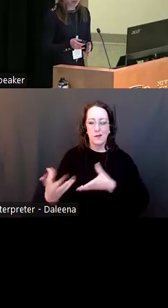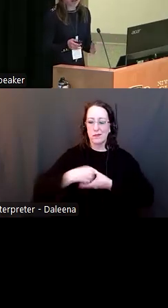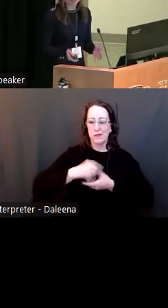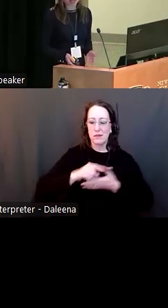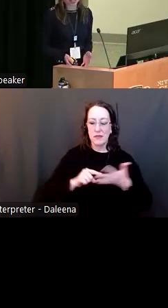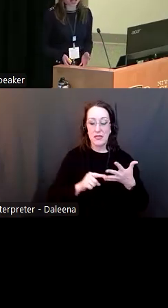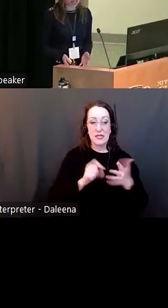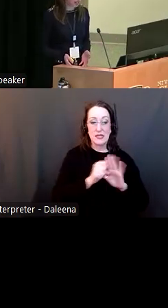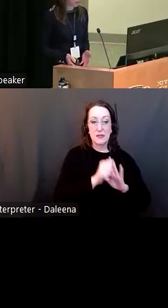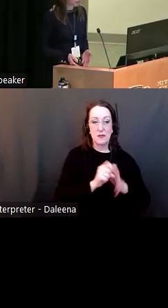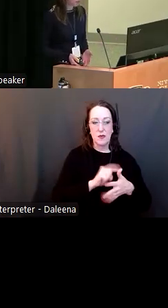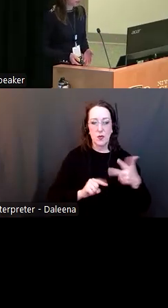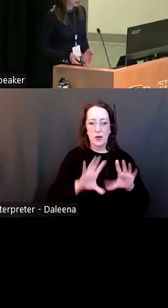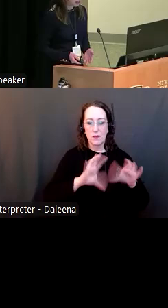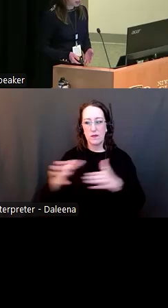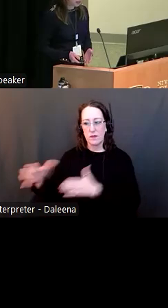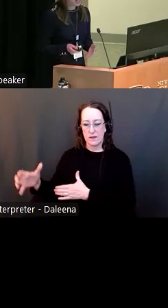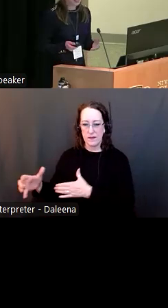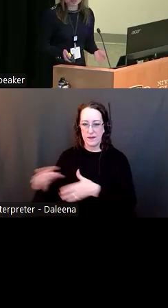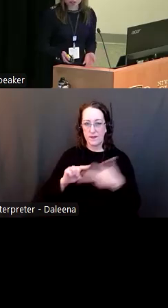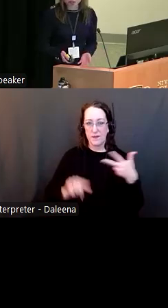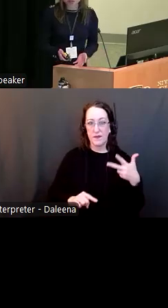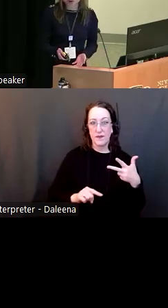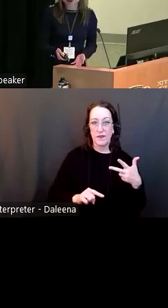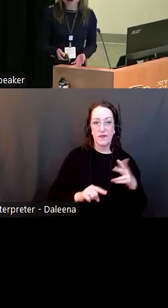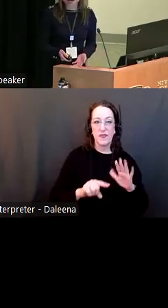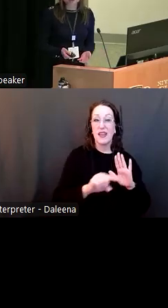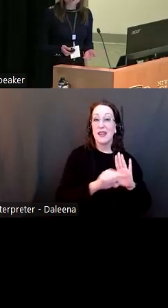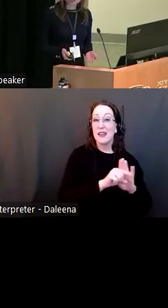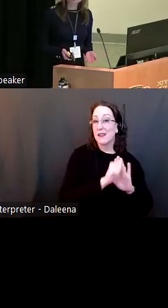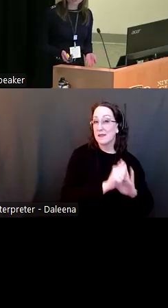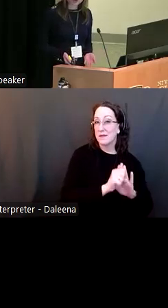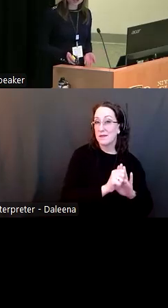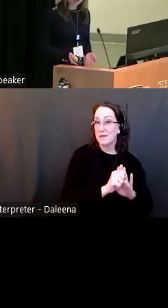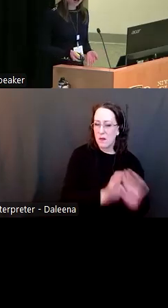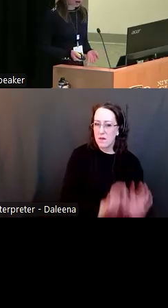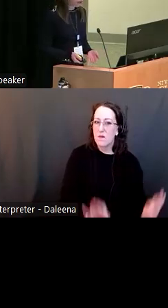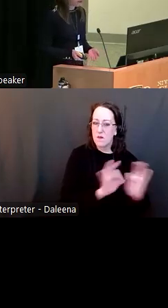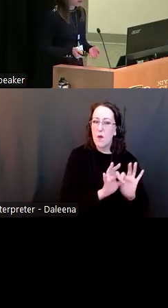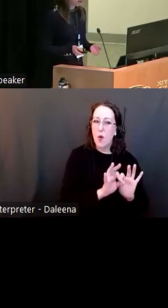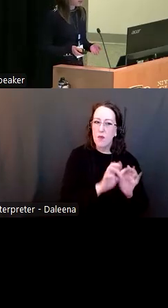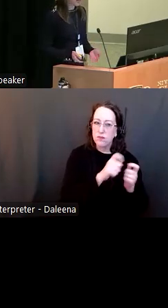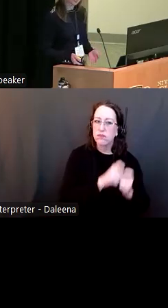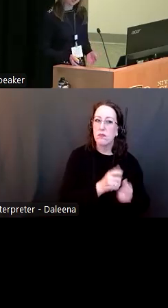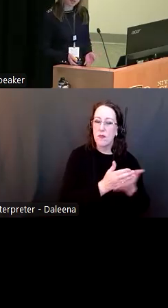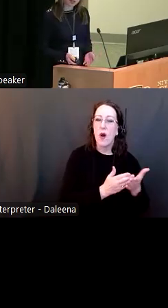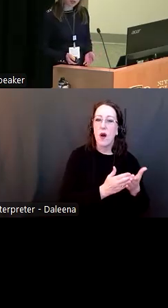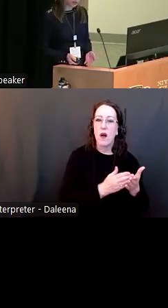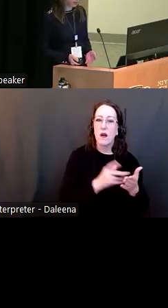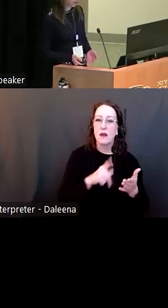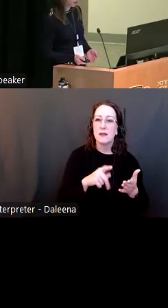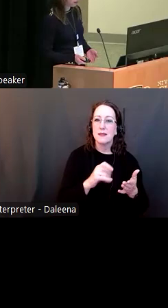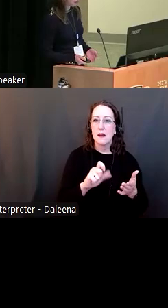symptoms across three classes. Negative symptoms are a core component of psychotic